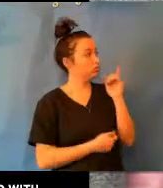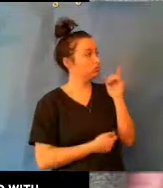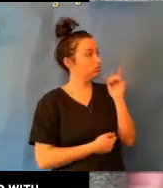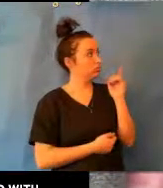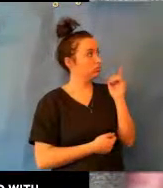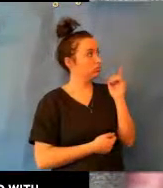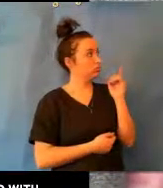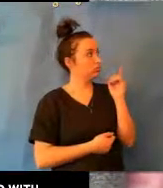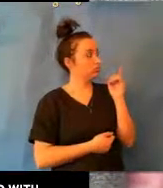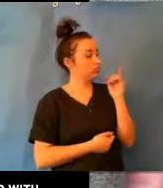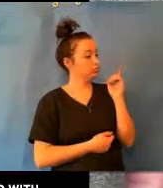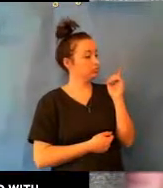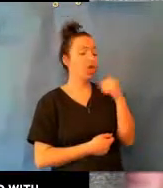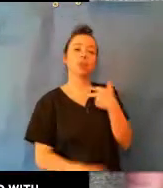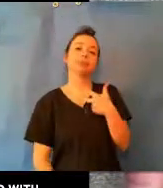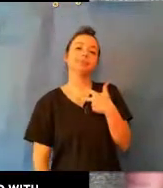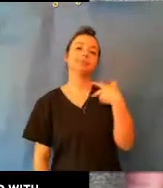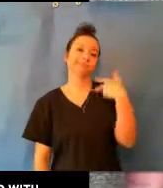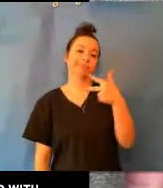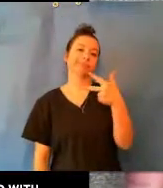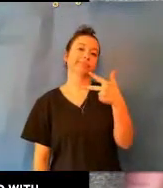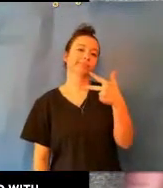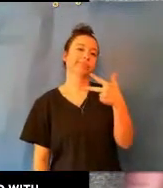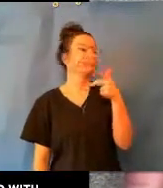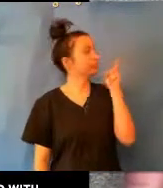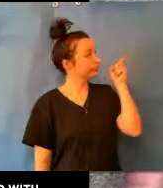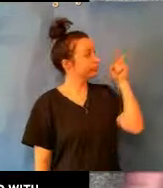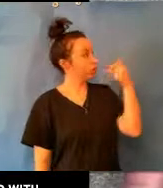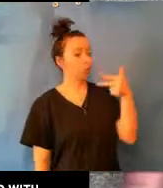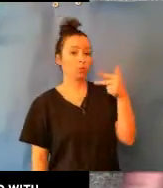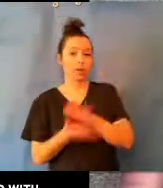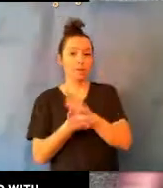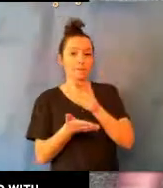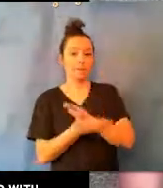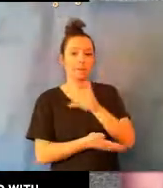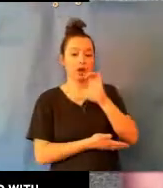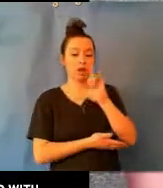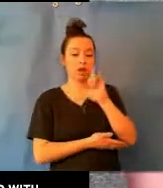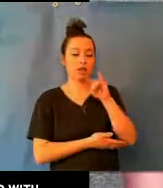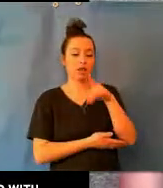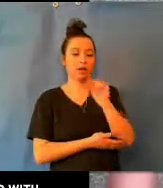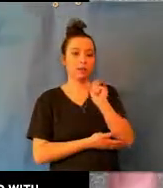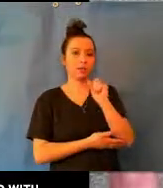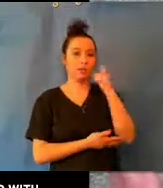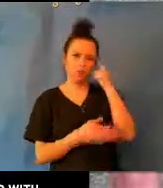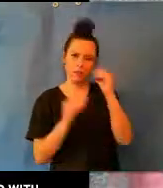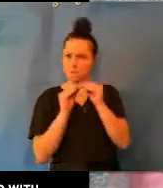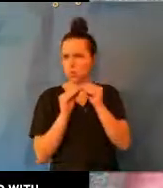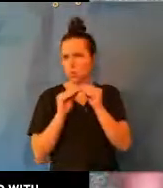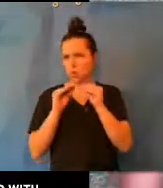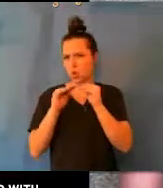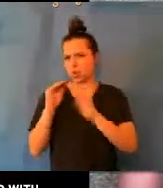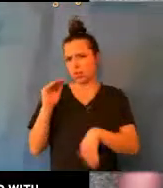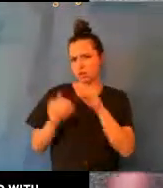He is 3 paper clips tall. Let's try. Do you think it's going to be more or less